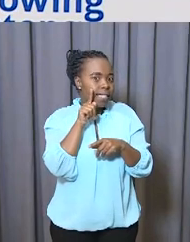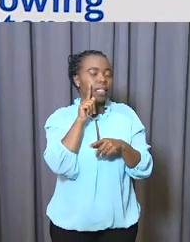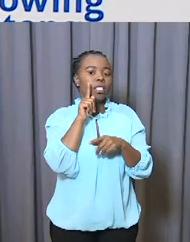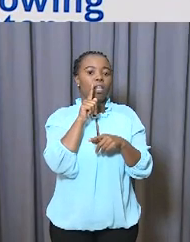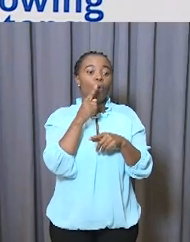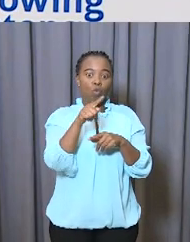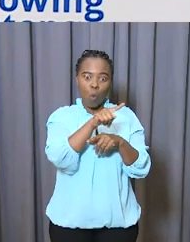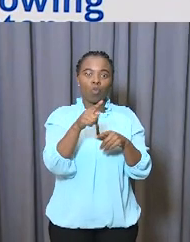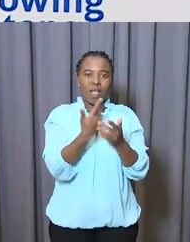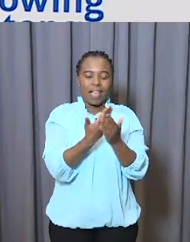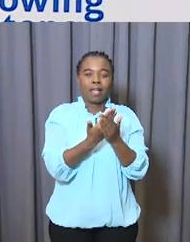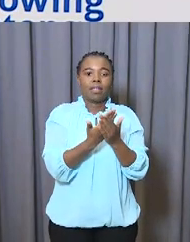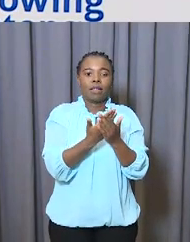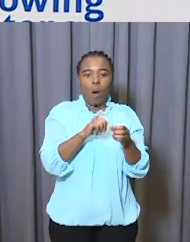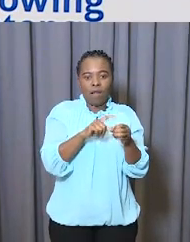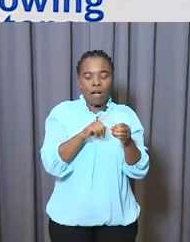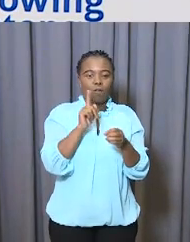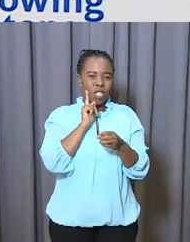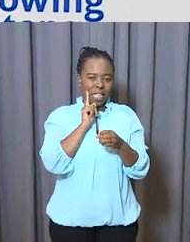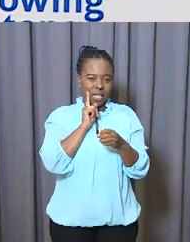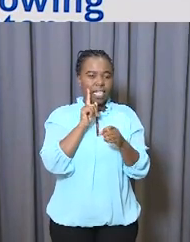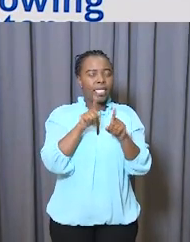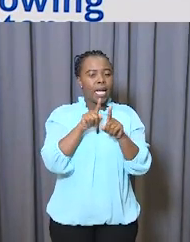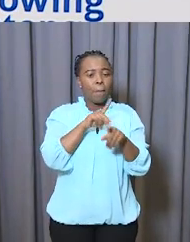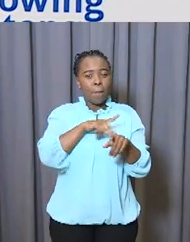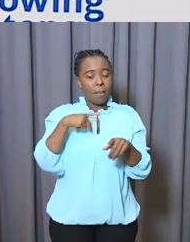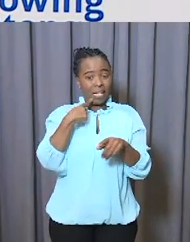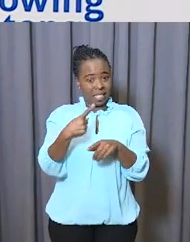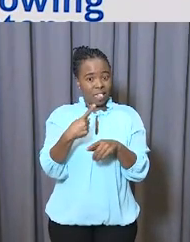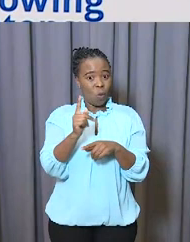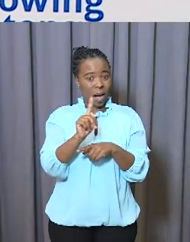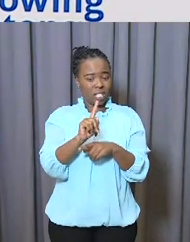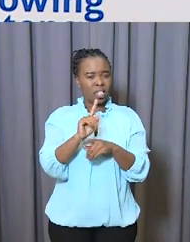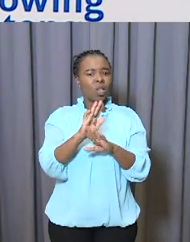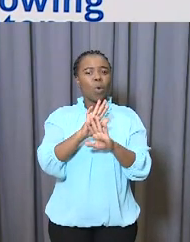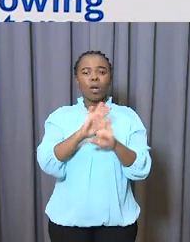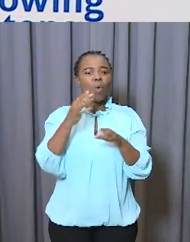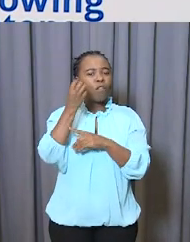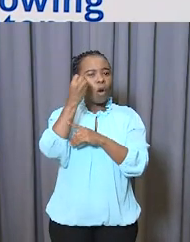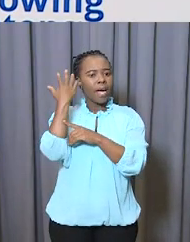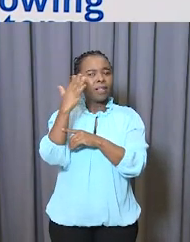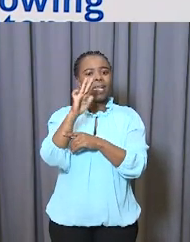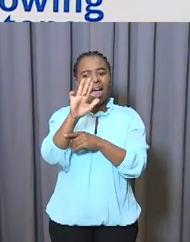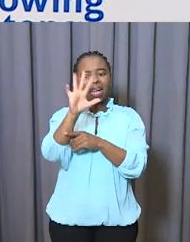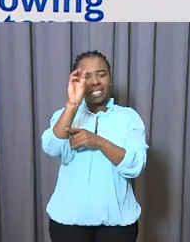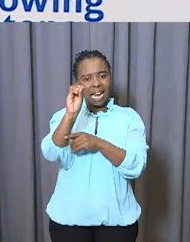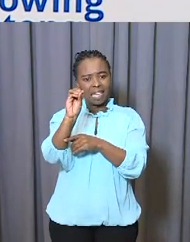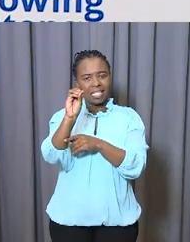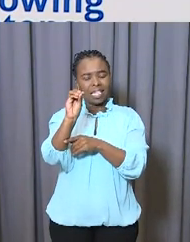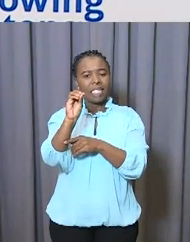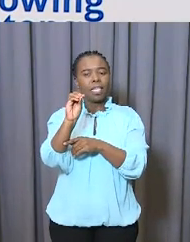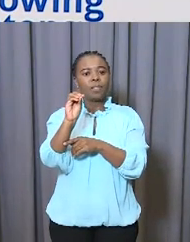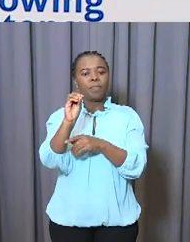the Premier have said, we are not going to forget that we still have to meet our 1990 target in terms of HIV and AIDS and